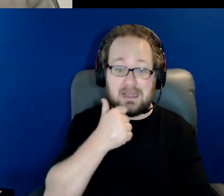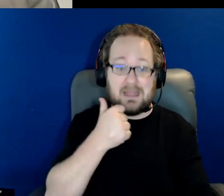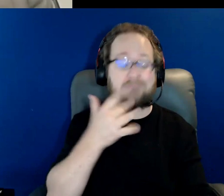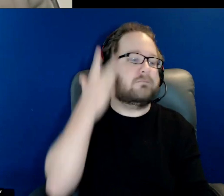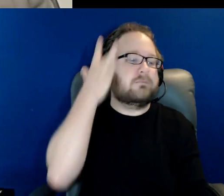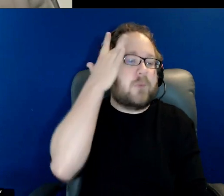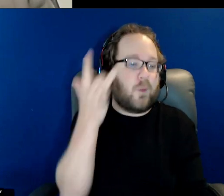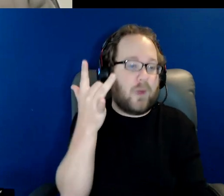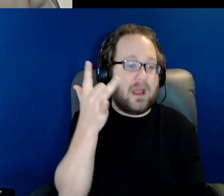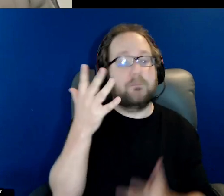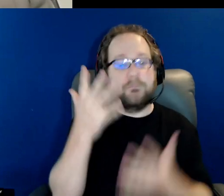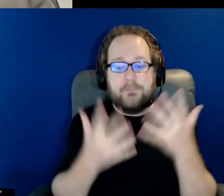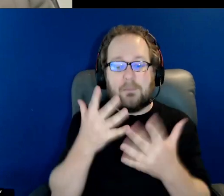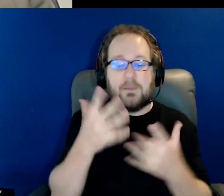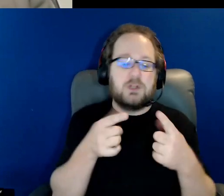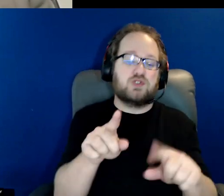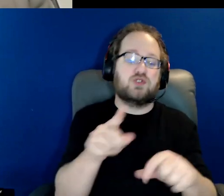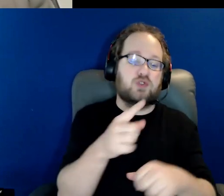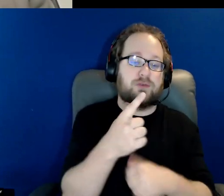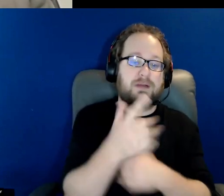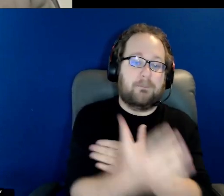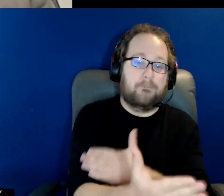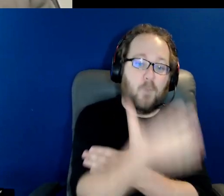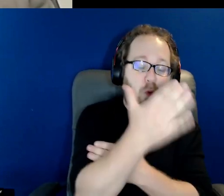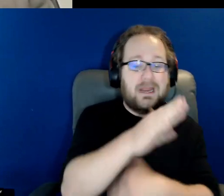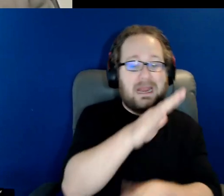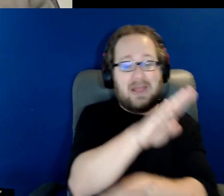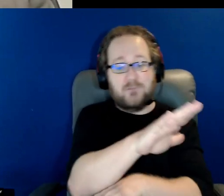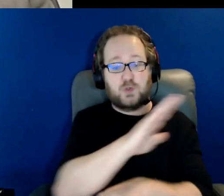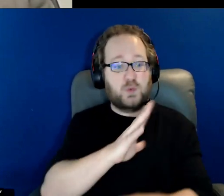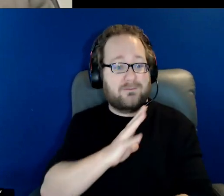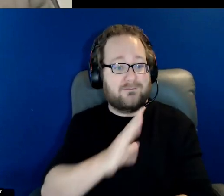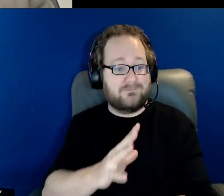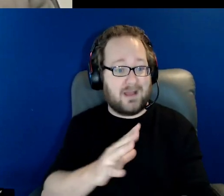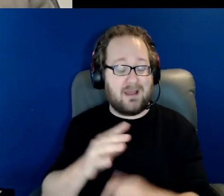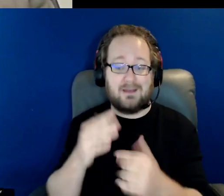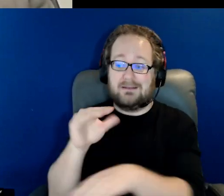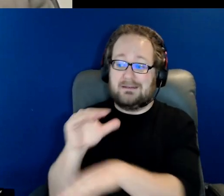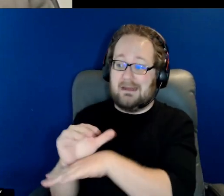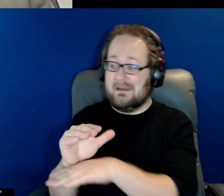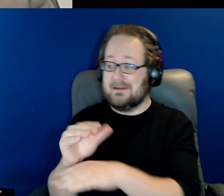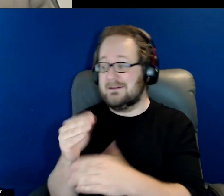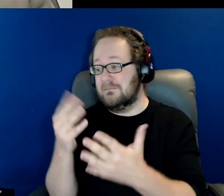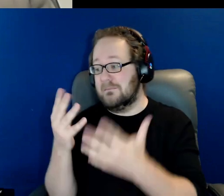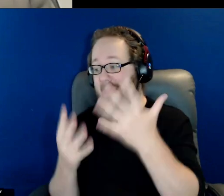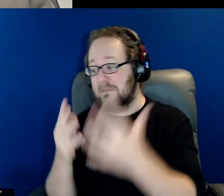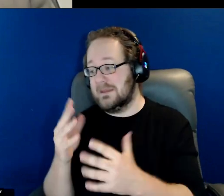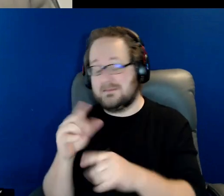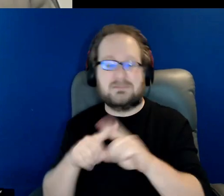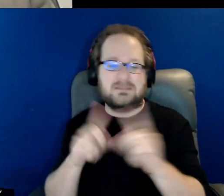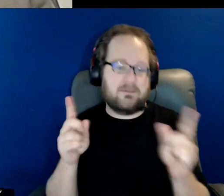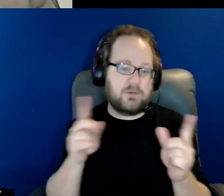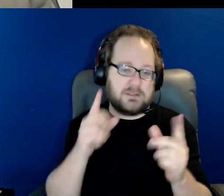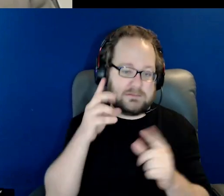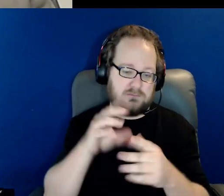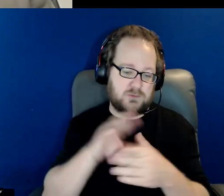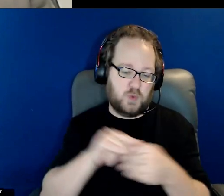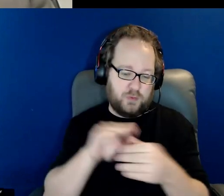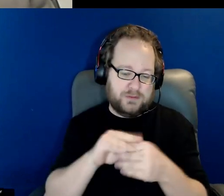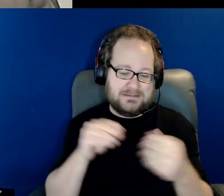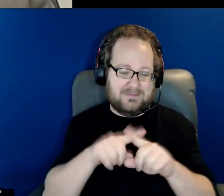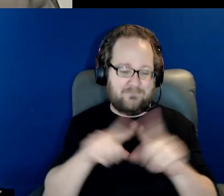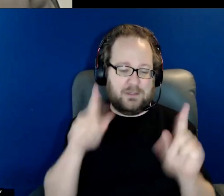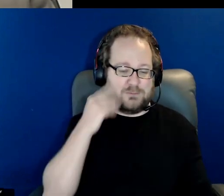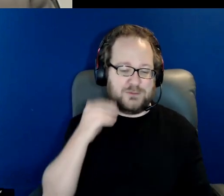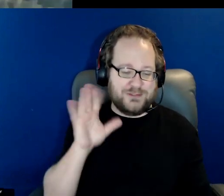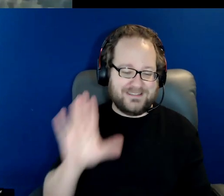it accumulates. So I would say, yeah, let's stay connected in ways that we didn't have in past times. But everything you said, Heather, was right